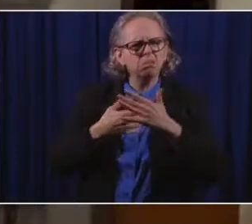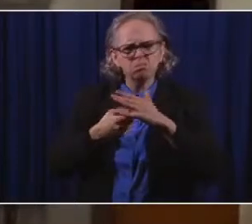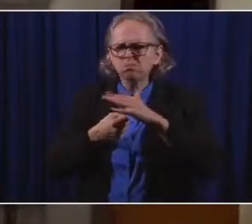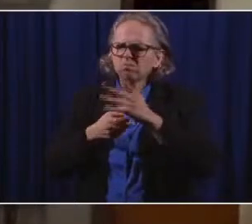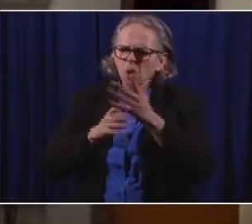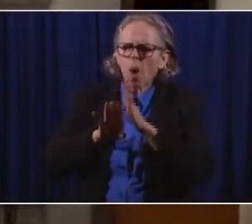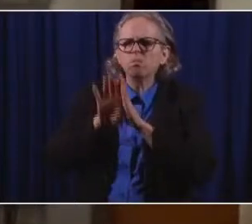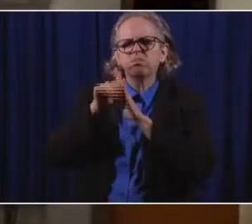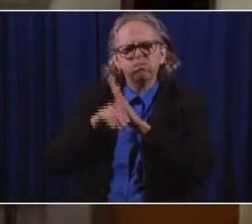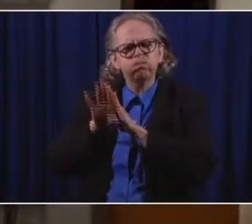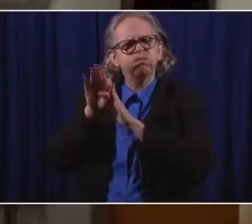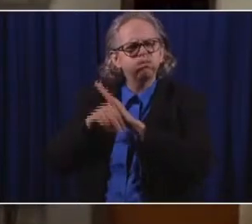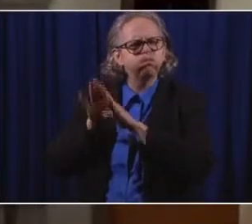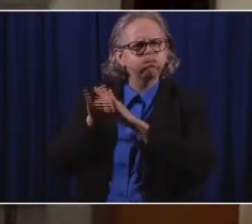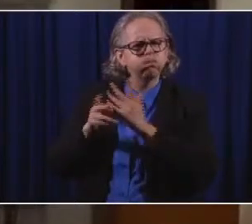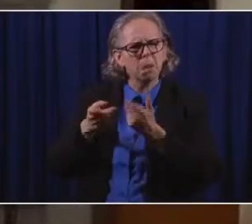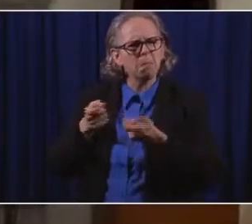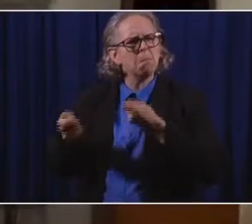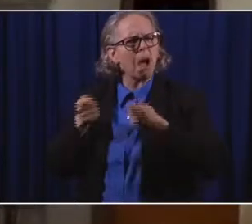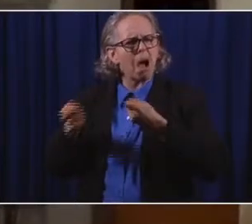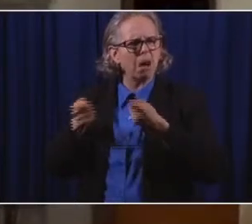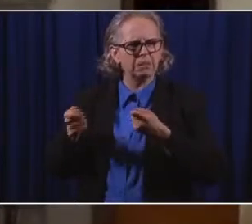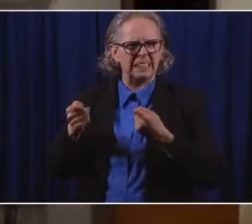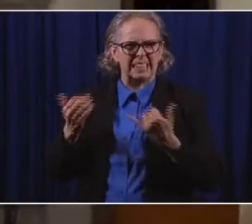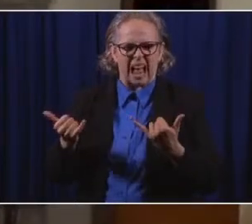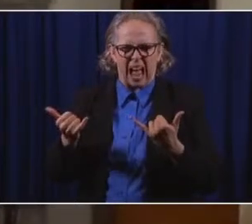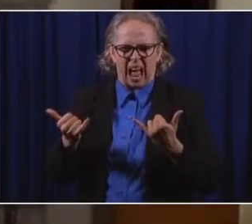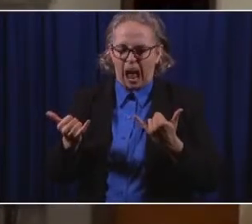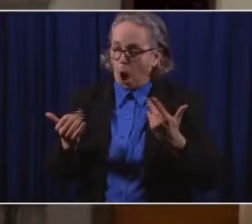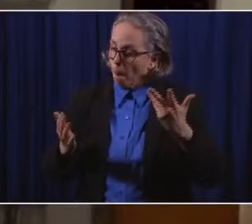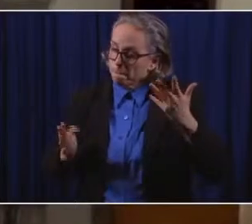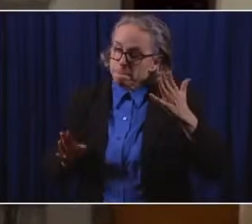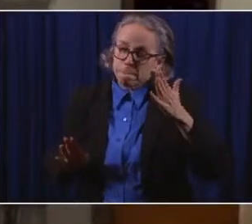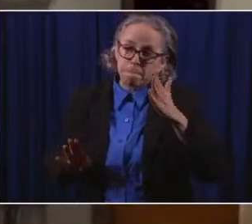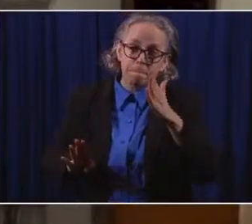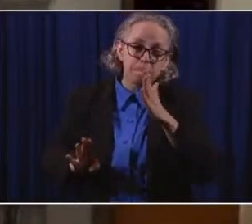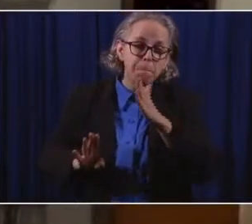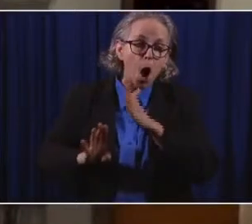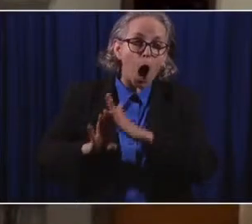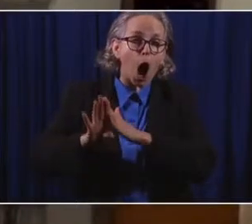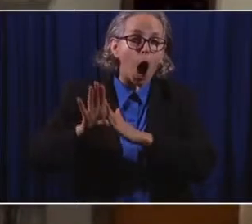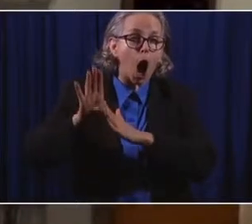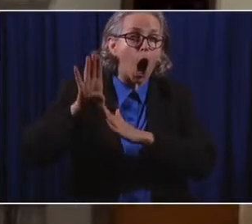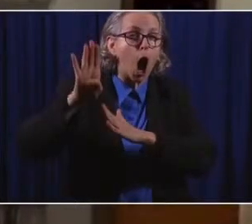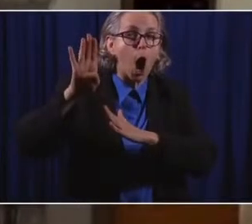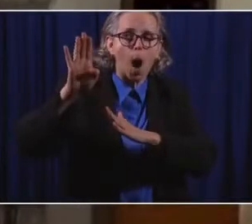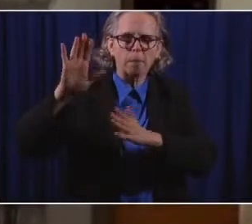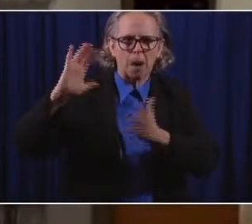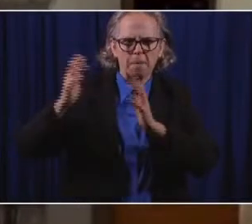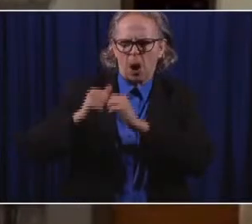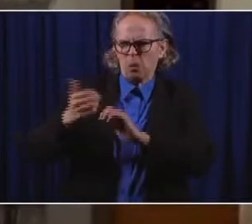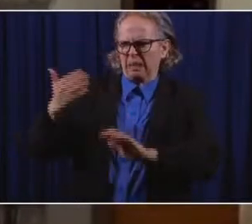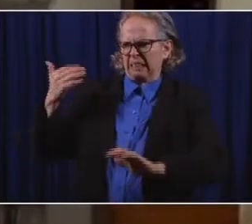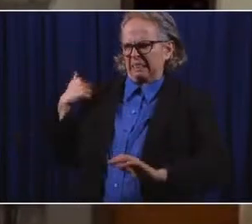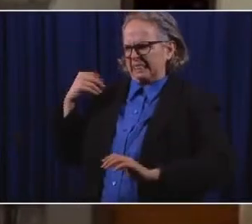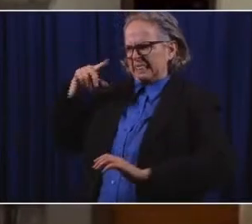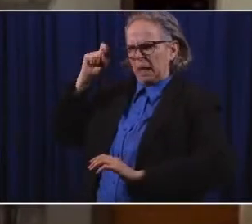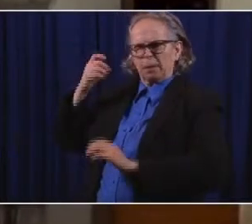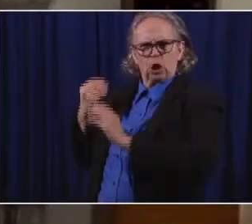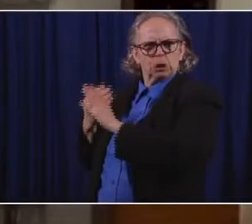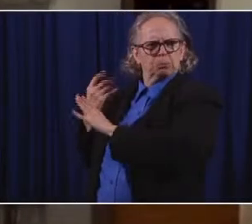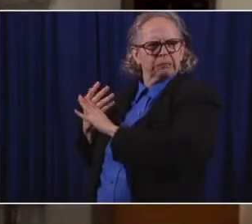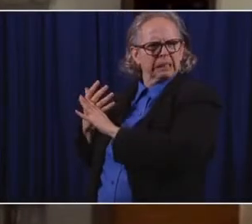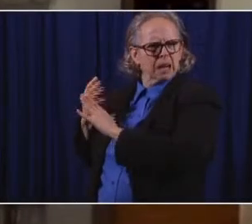is noticeably sharper, steeper than the increase we saw during the summer peak. Based on